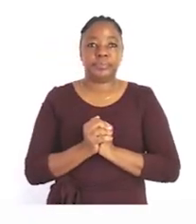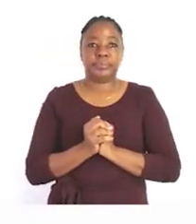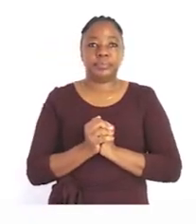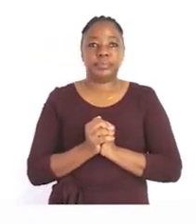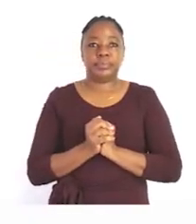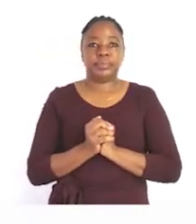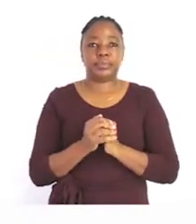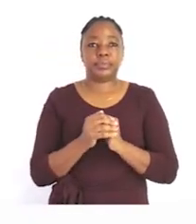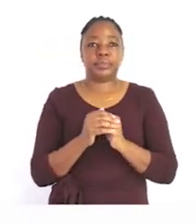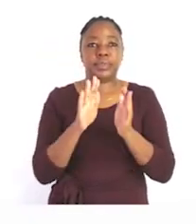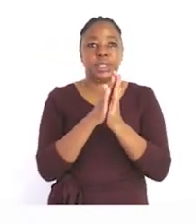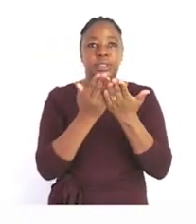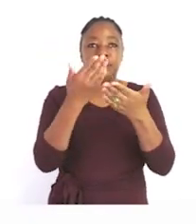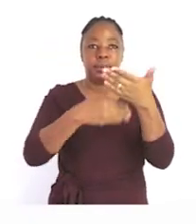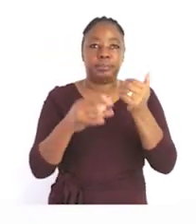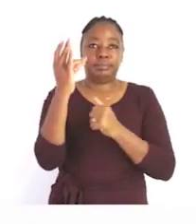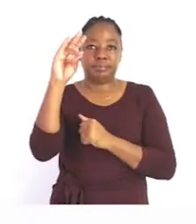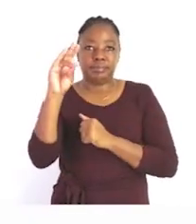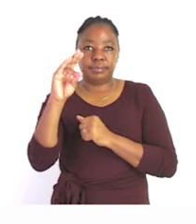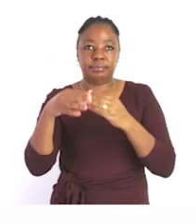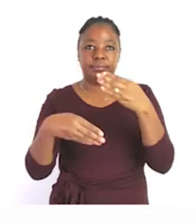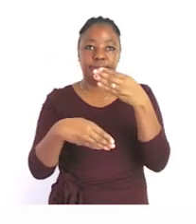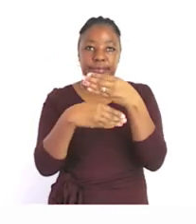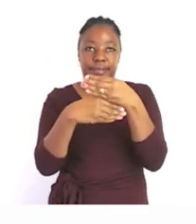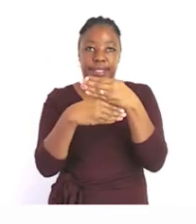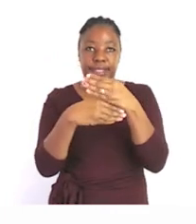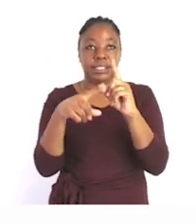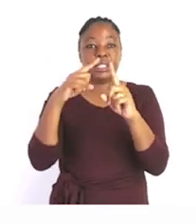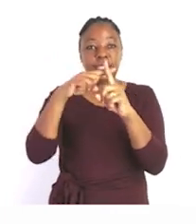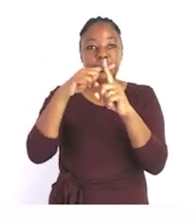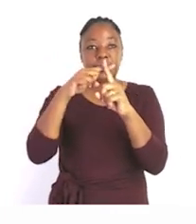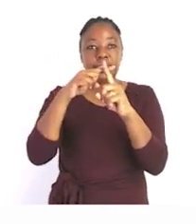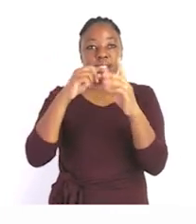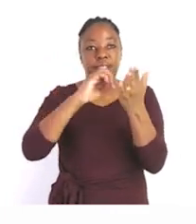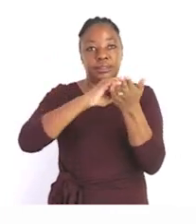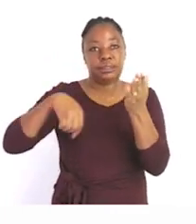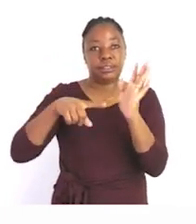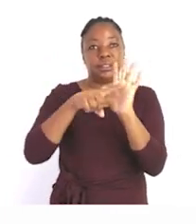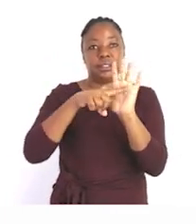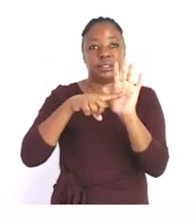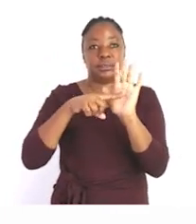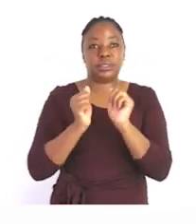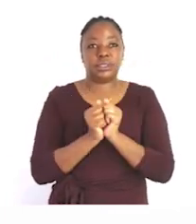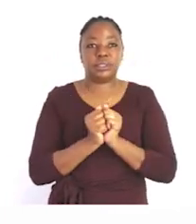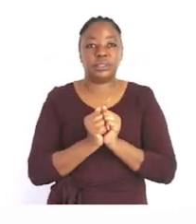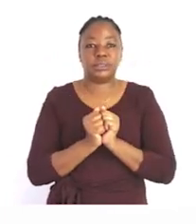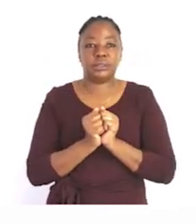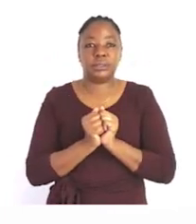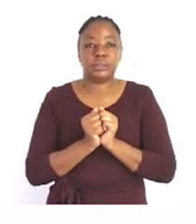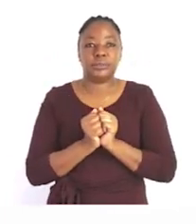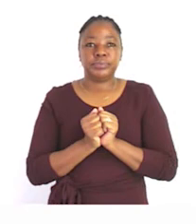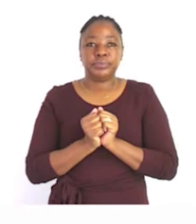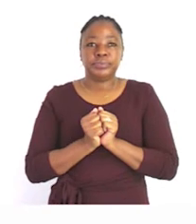On page 7, we are doing a bit of addition and subtraction. Addition and subtraction can come in